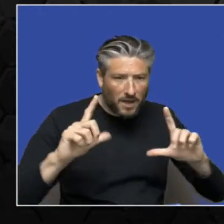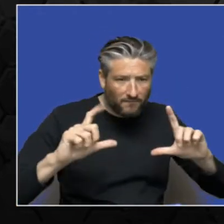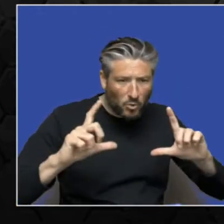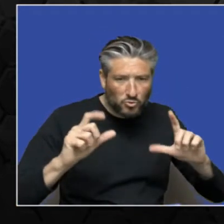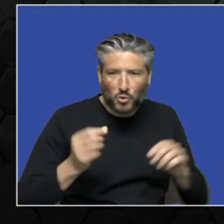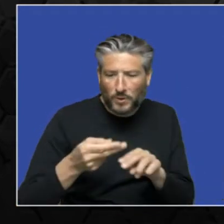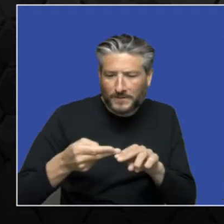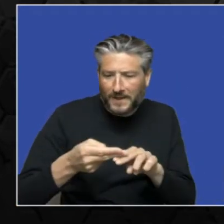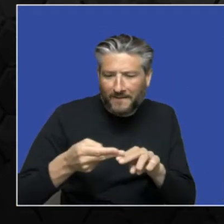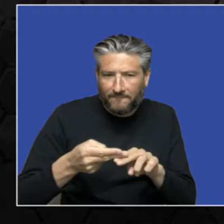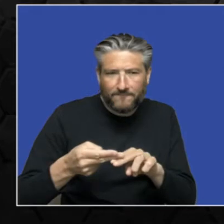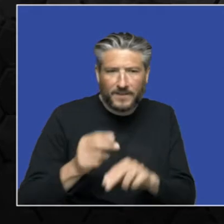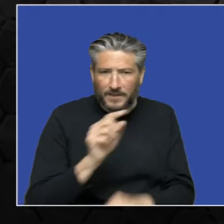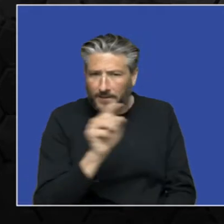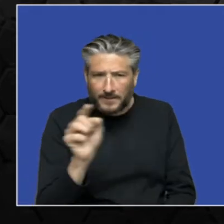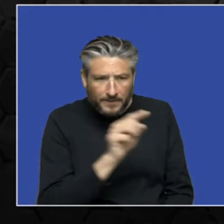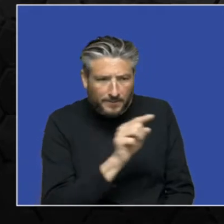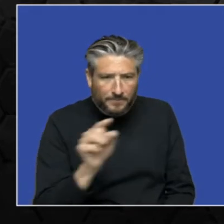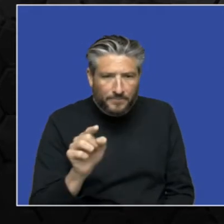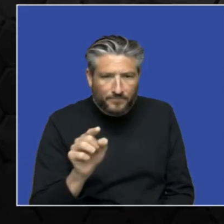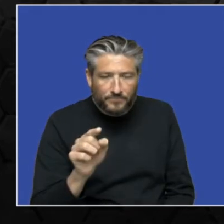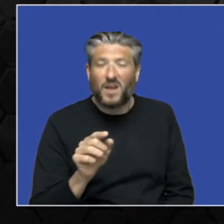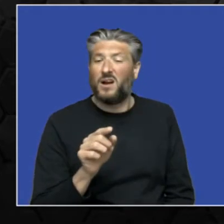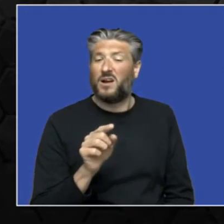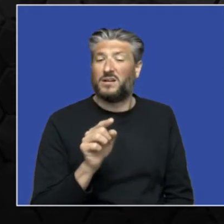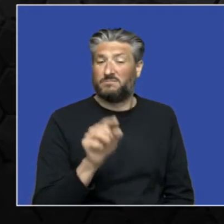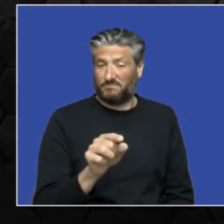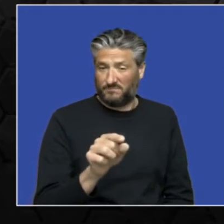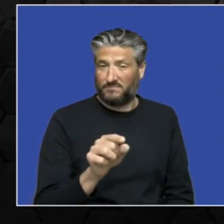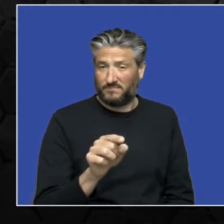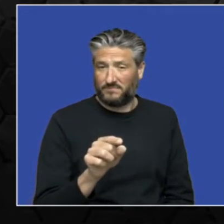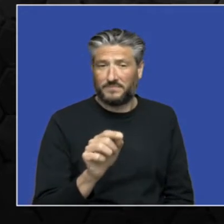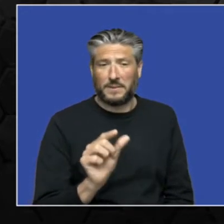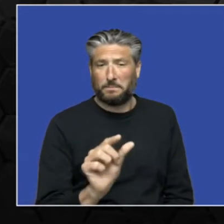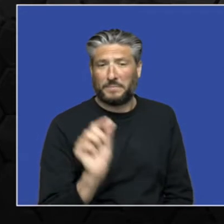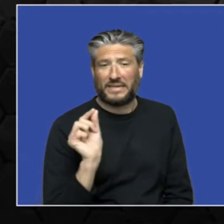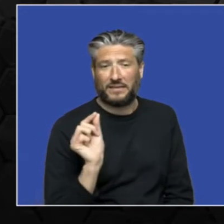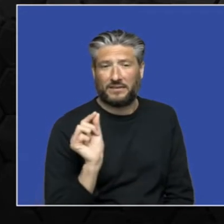and take this one and save it.